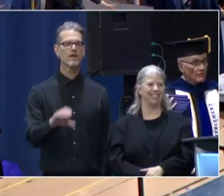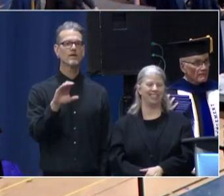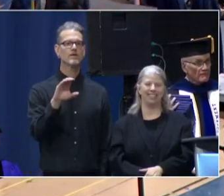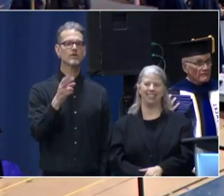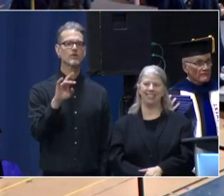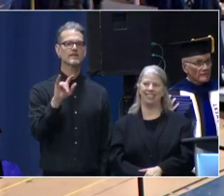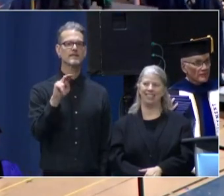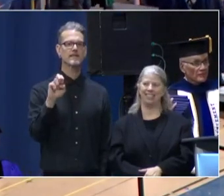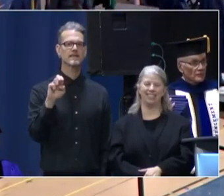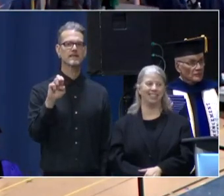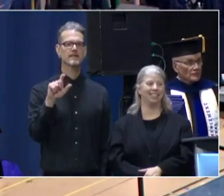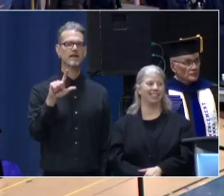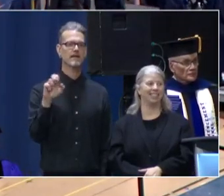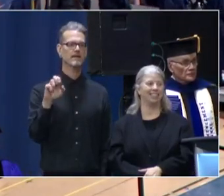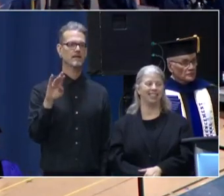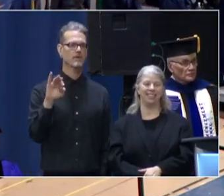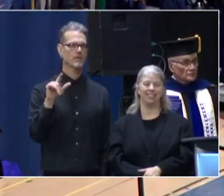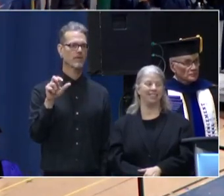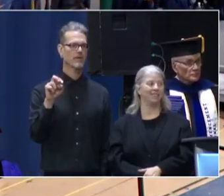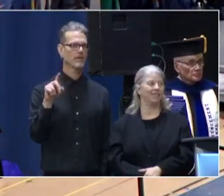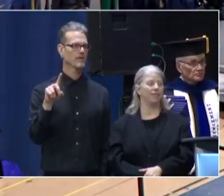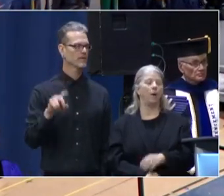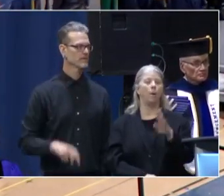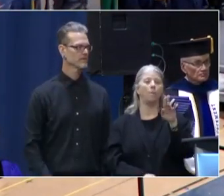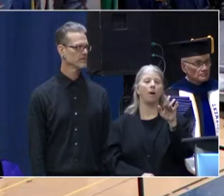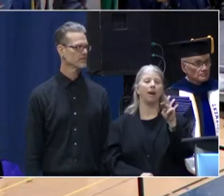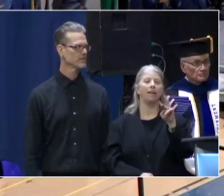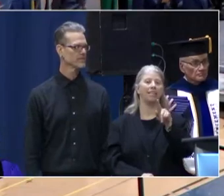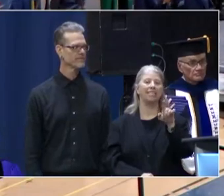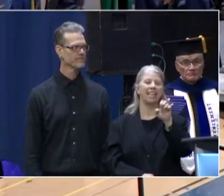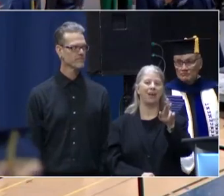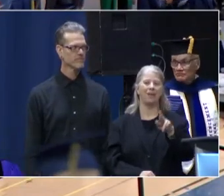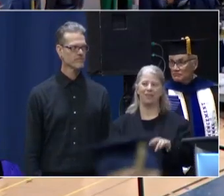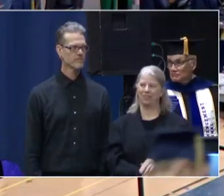Christine Lieberman. Brian Zare.